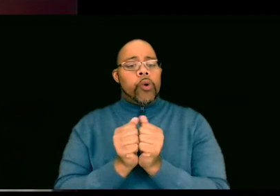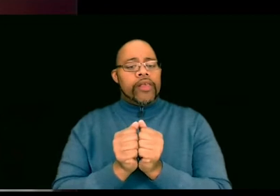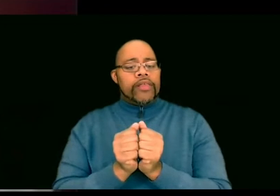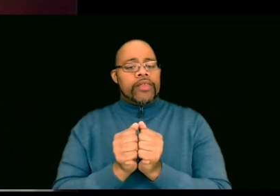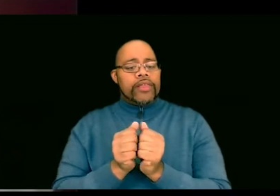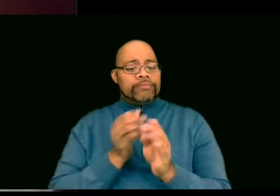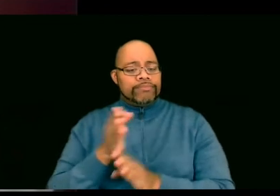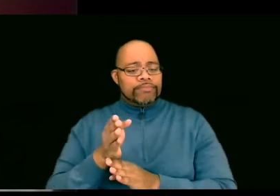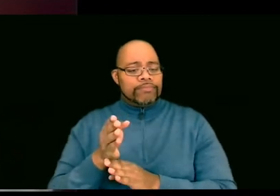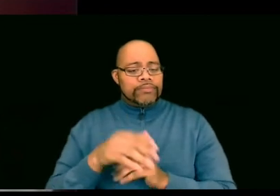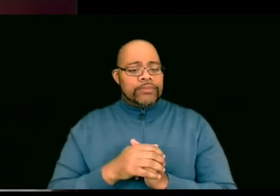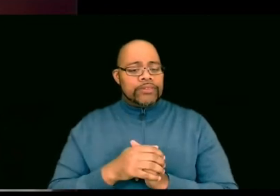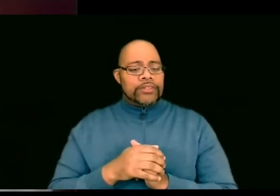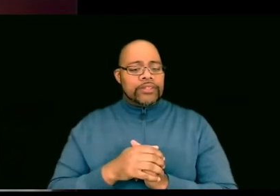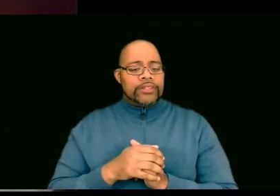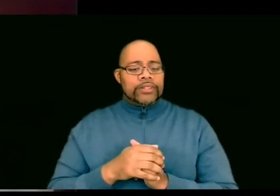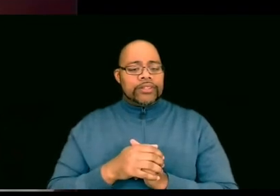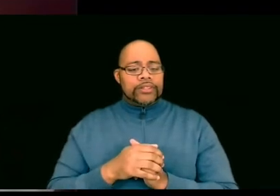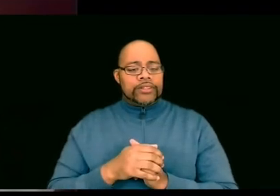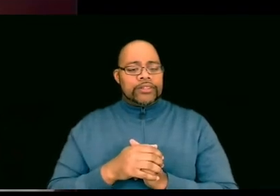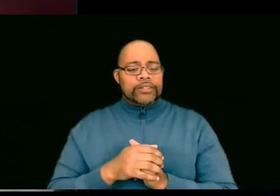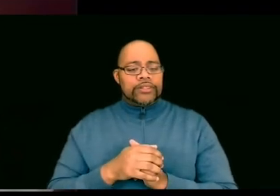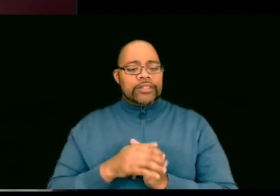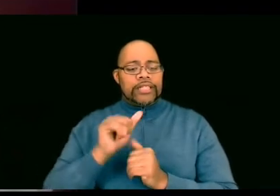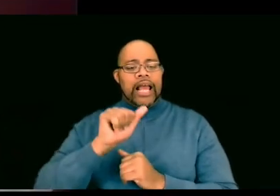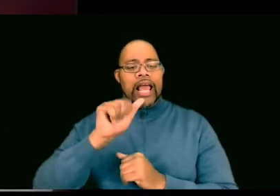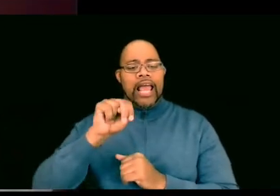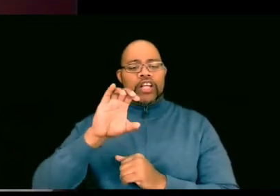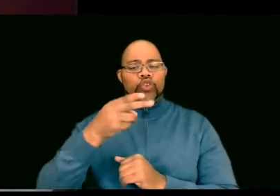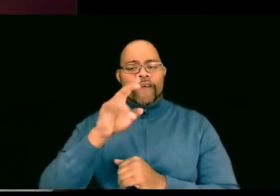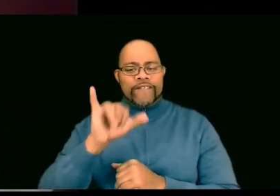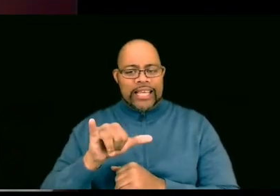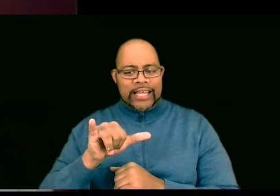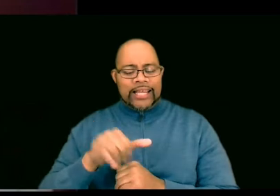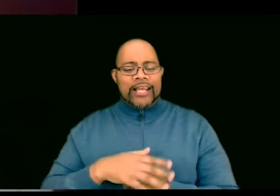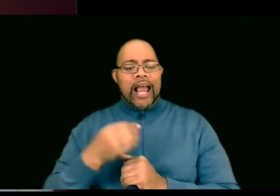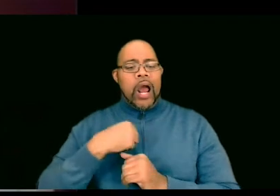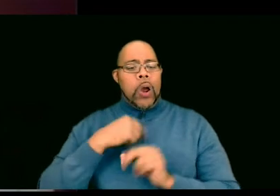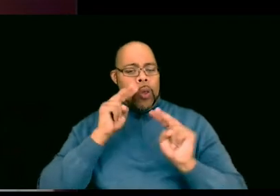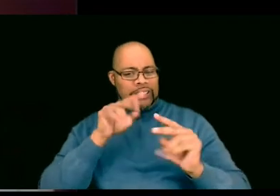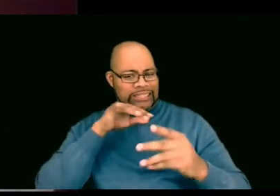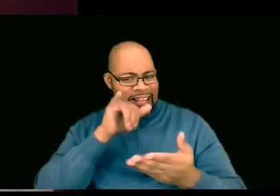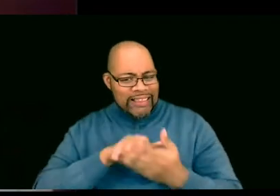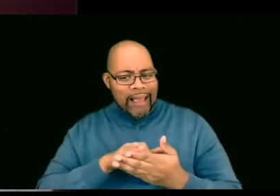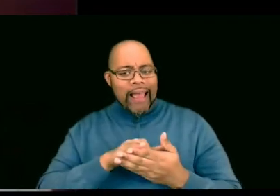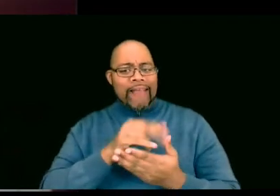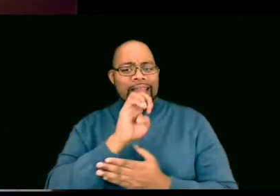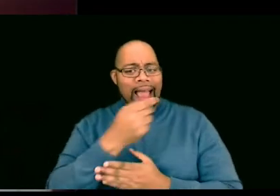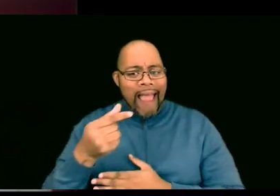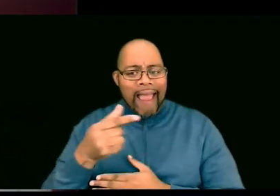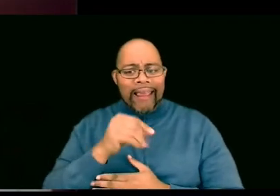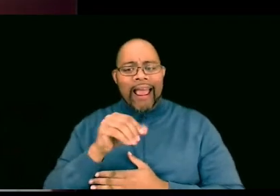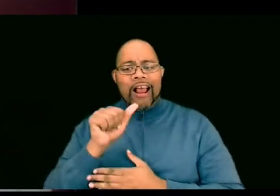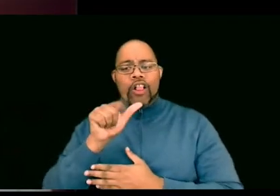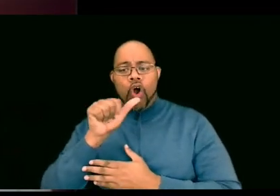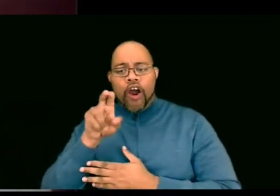with Esox mollusk, the anchovy. And I was looking at anchovy egg and